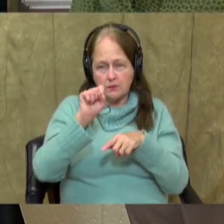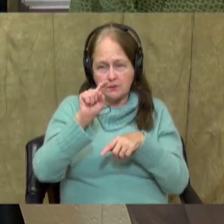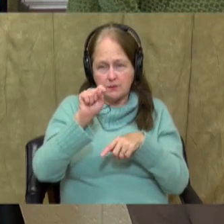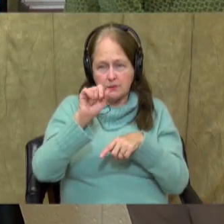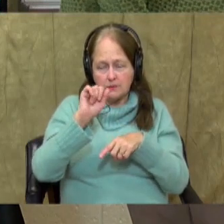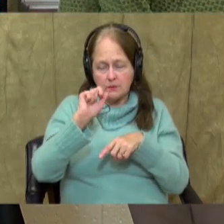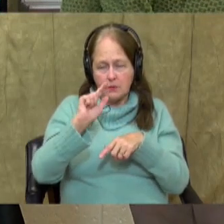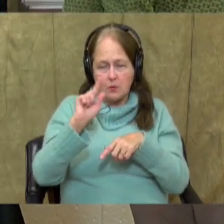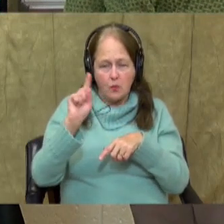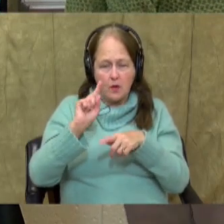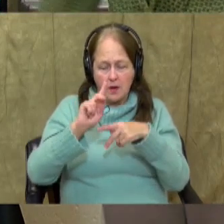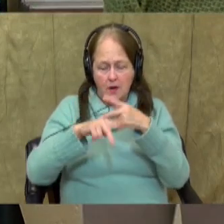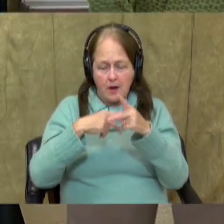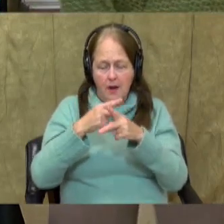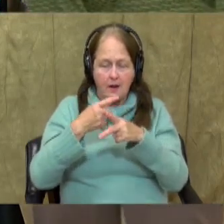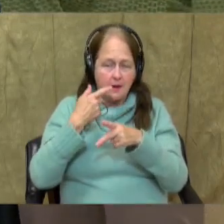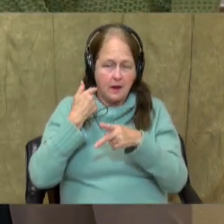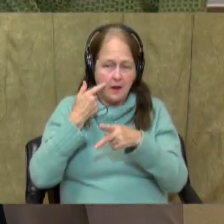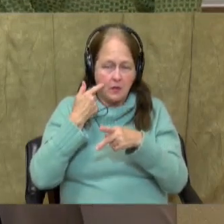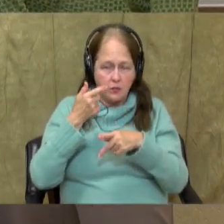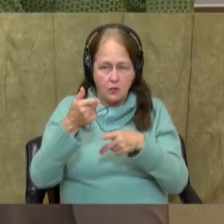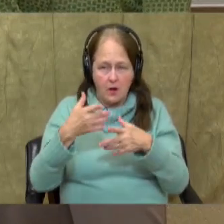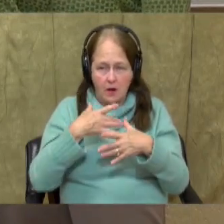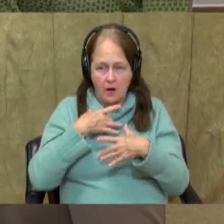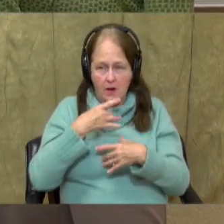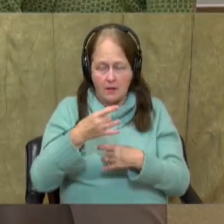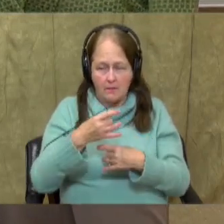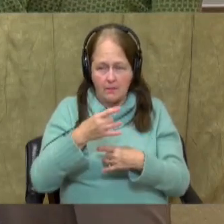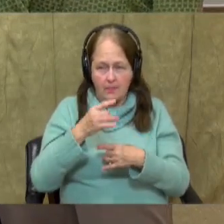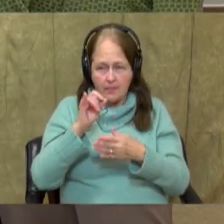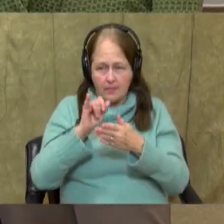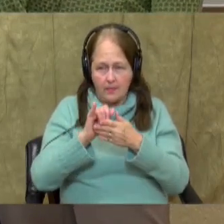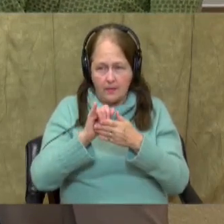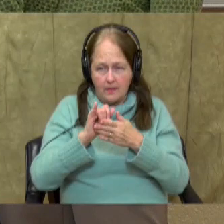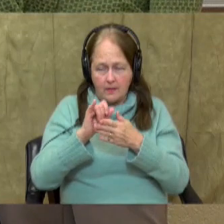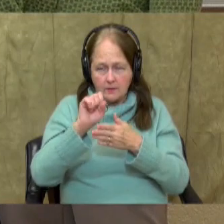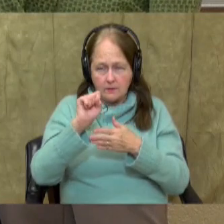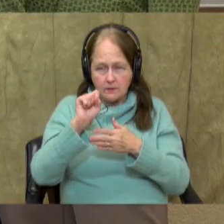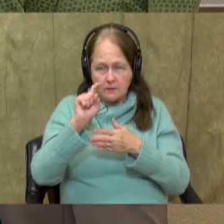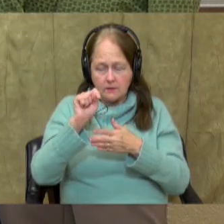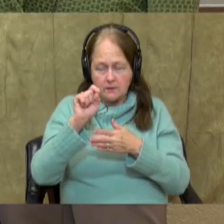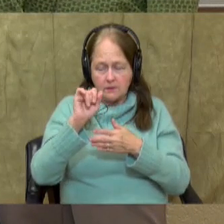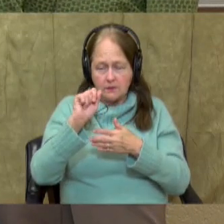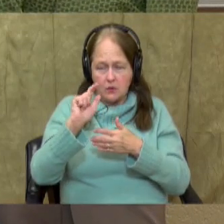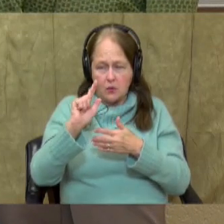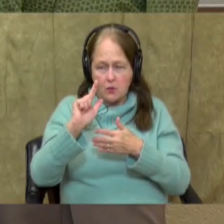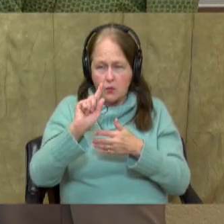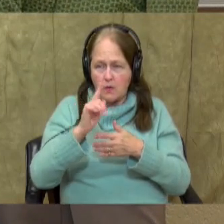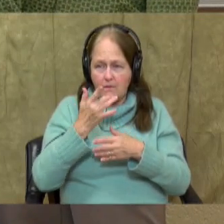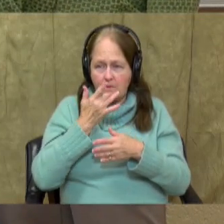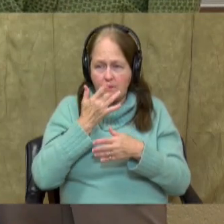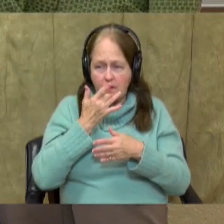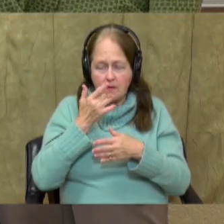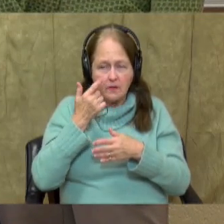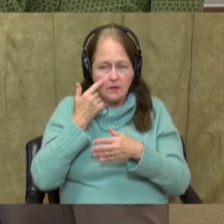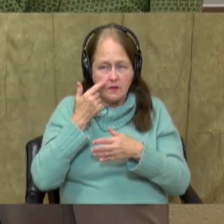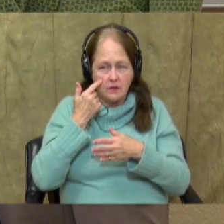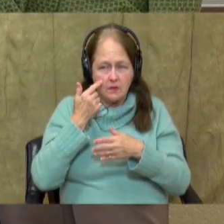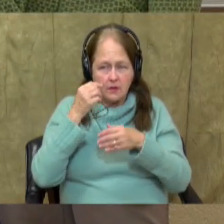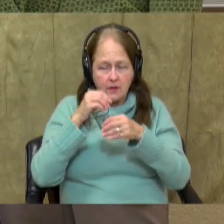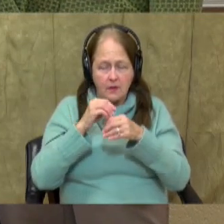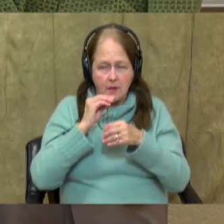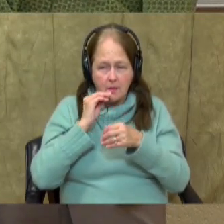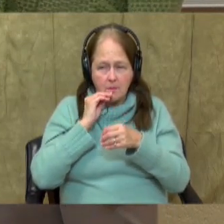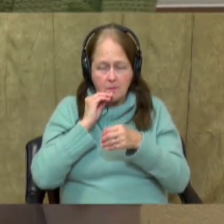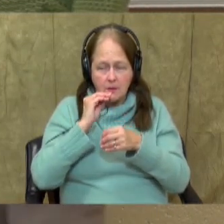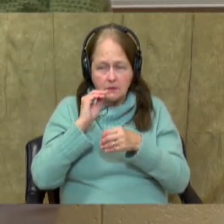what kind of candy do you like? And this is the statistical question for this one. What is the favorite candy of students in Miss